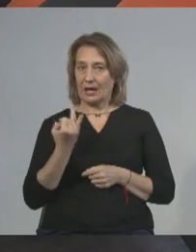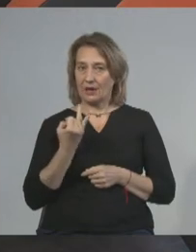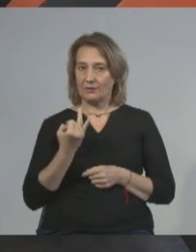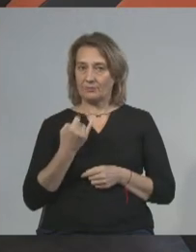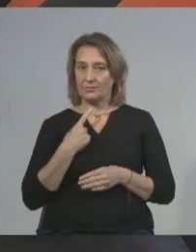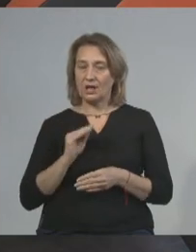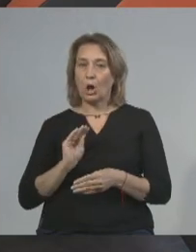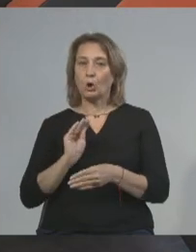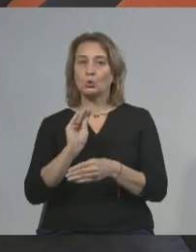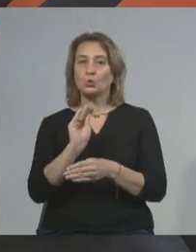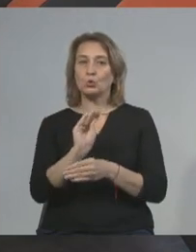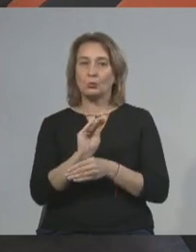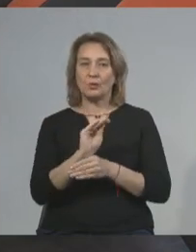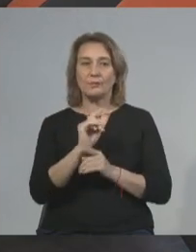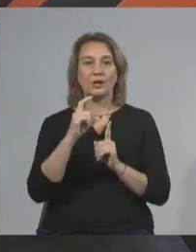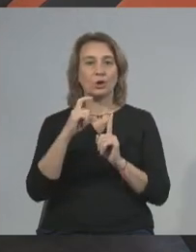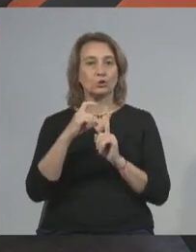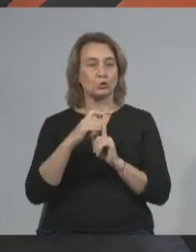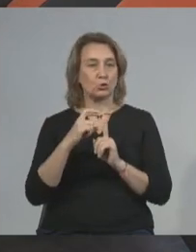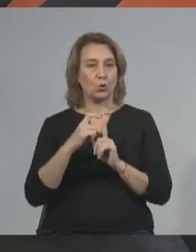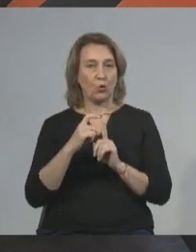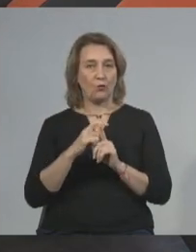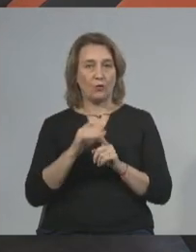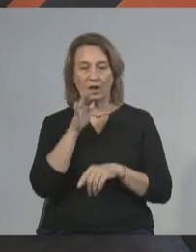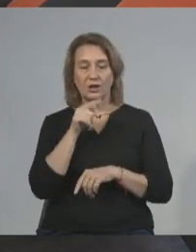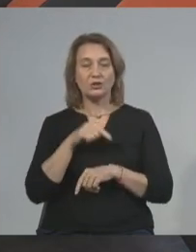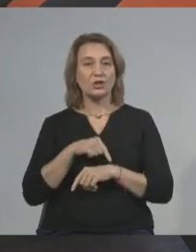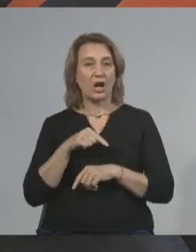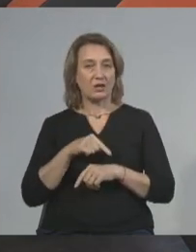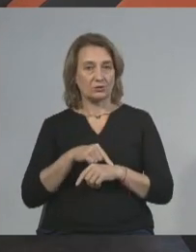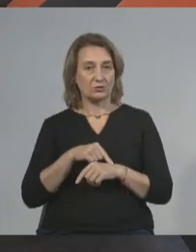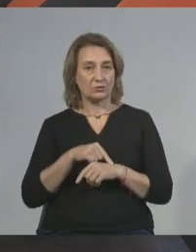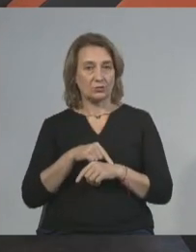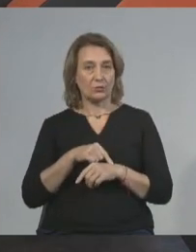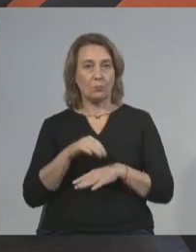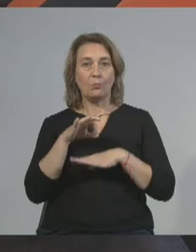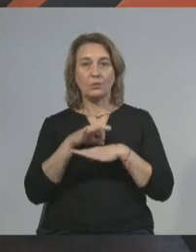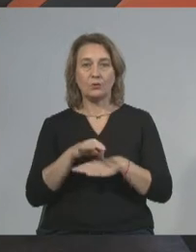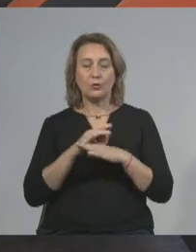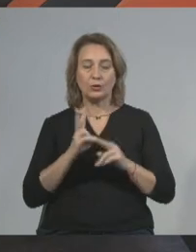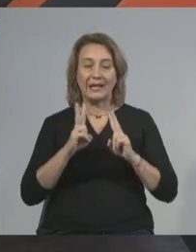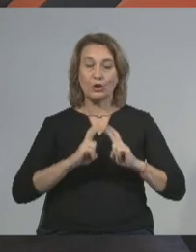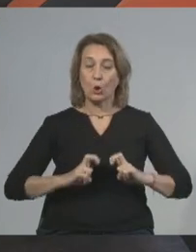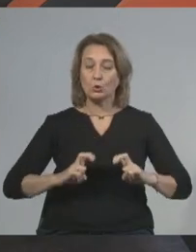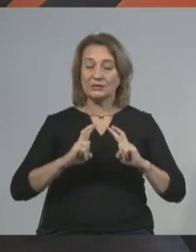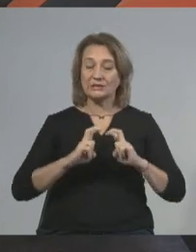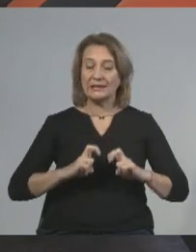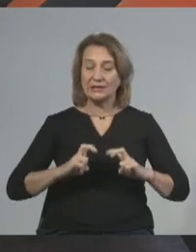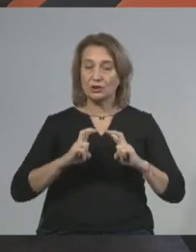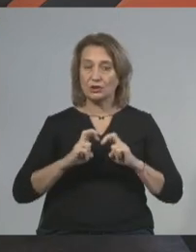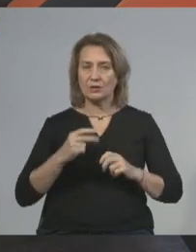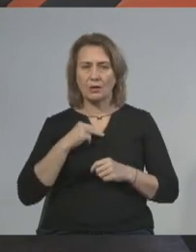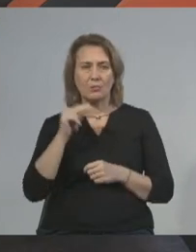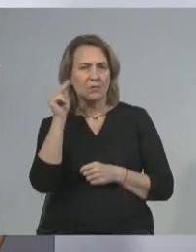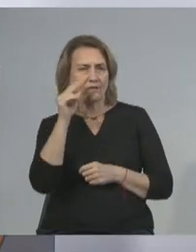uh thanks a lot i would like to add that our group has carried out a research